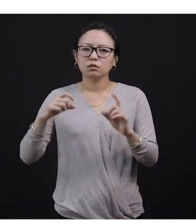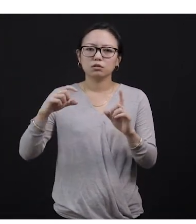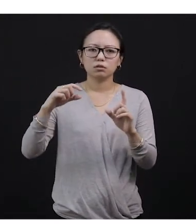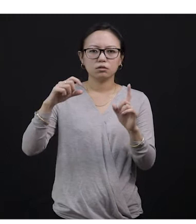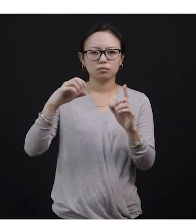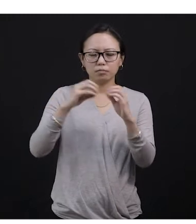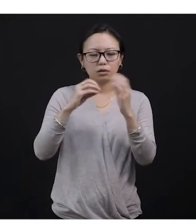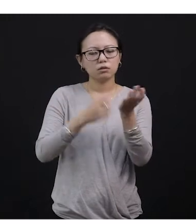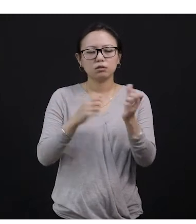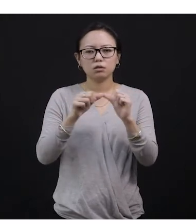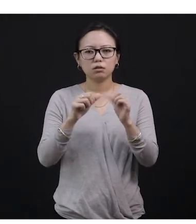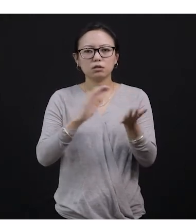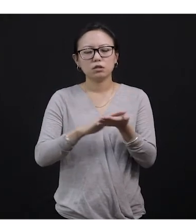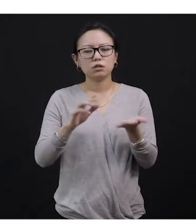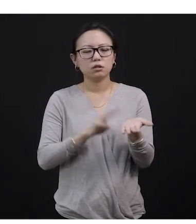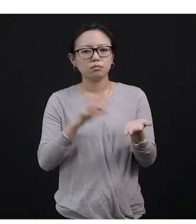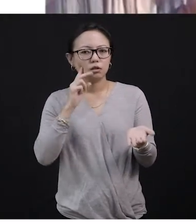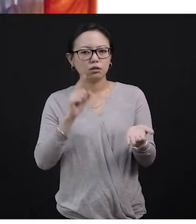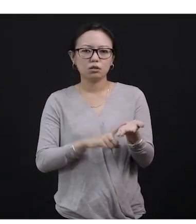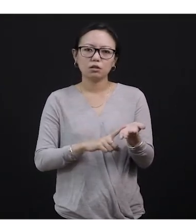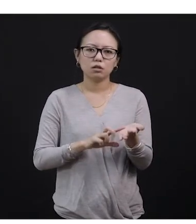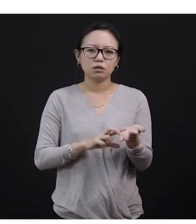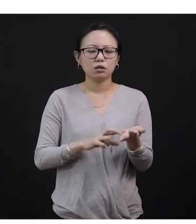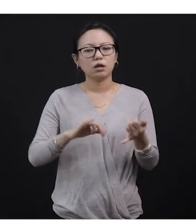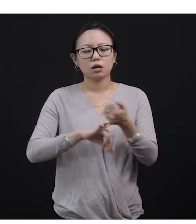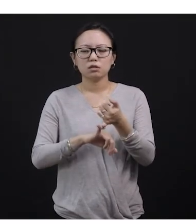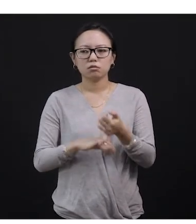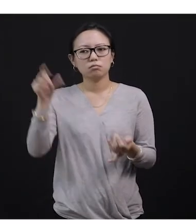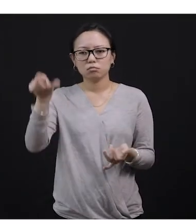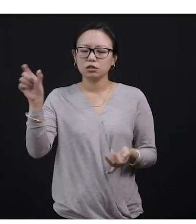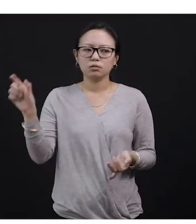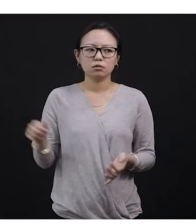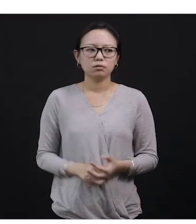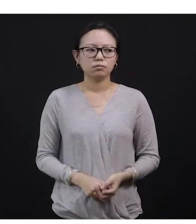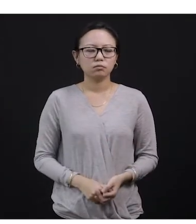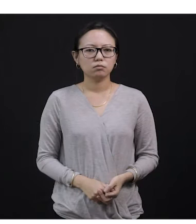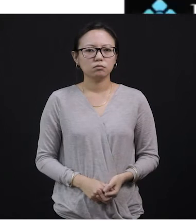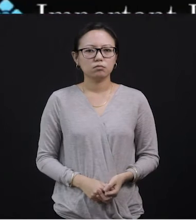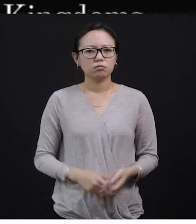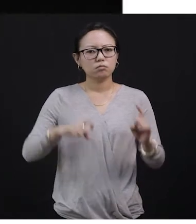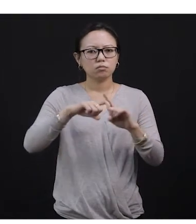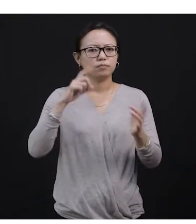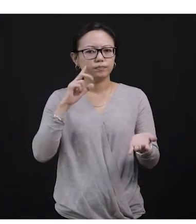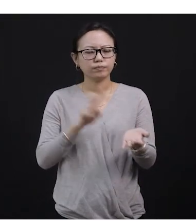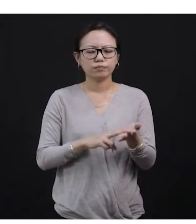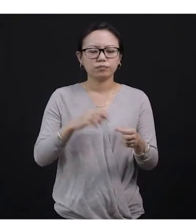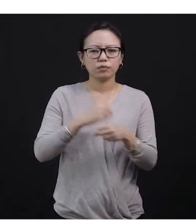administration. Now in administration, okay, so we are done with the king, right? Now